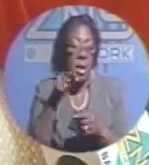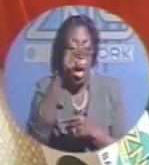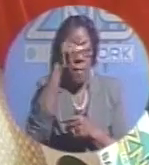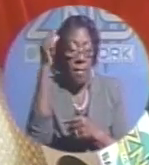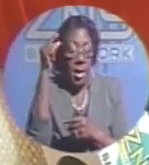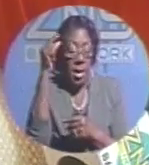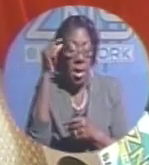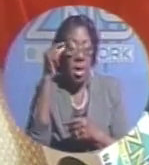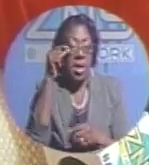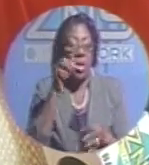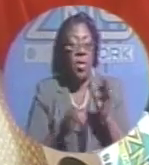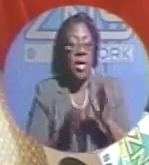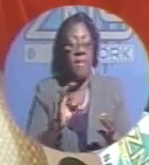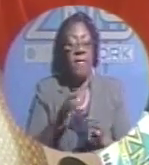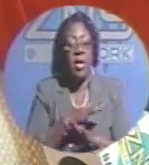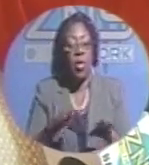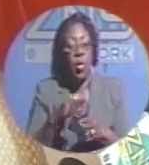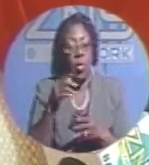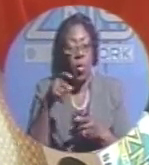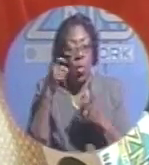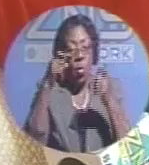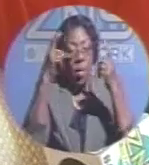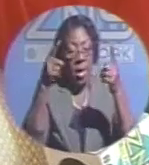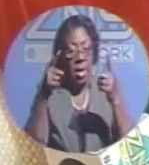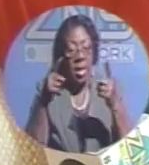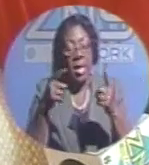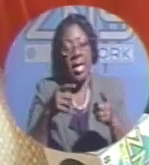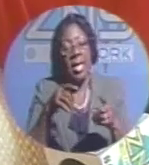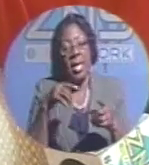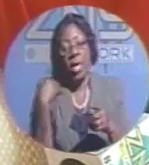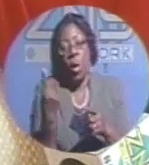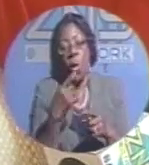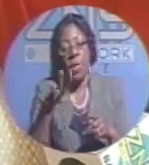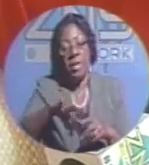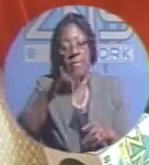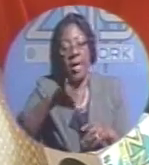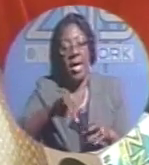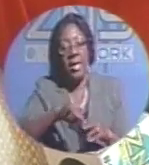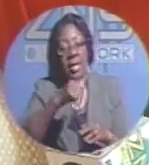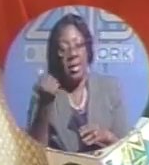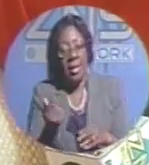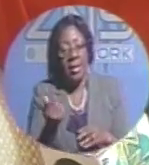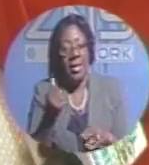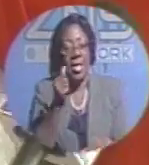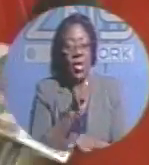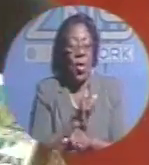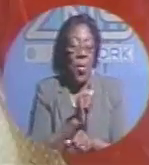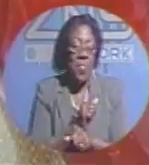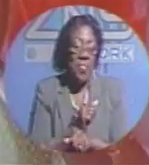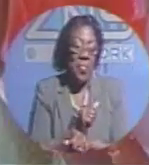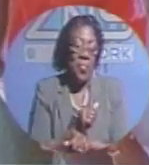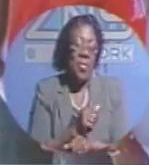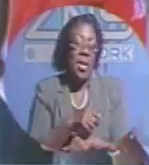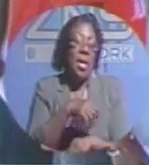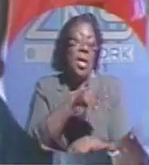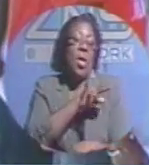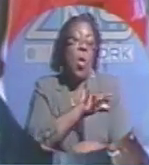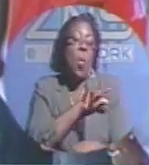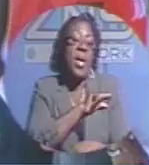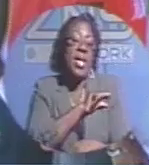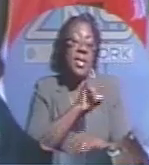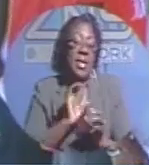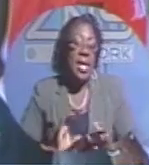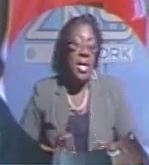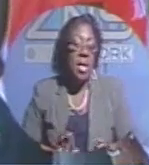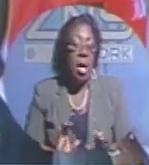for Tankship Transport as a payroll accountant. I'm a survivor. Gomez encourages North Abaco residents